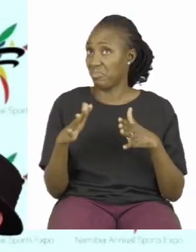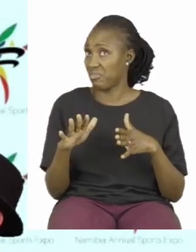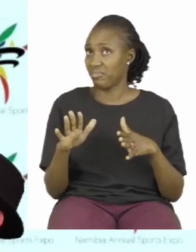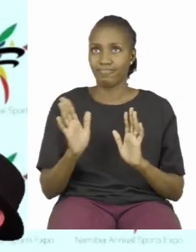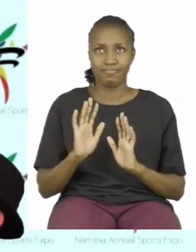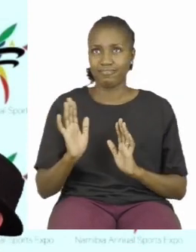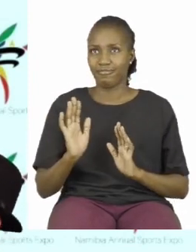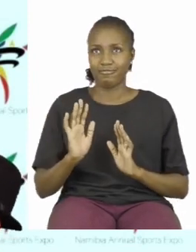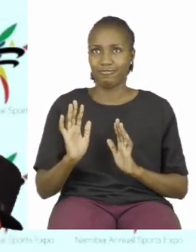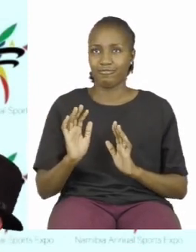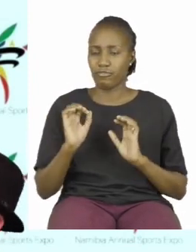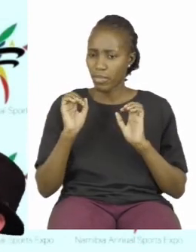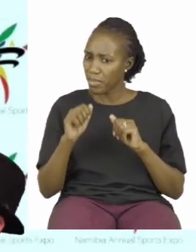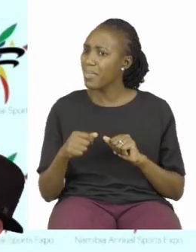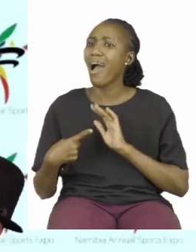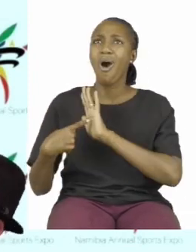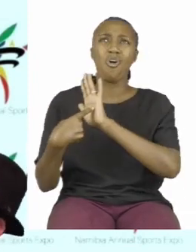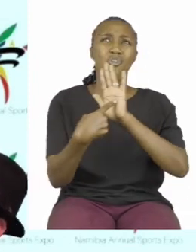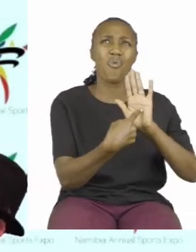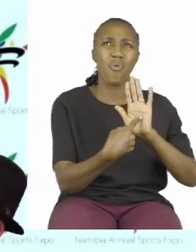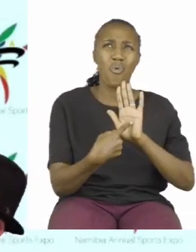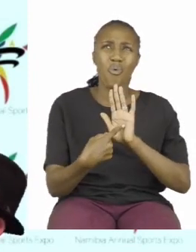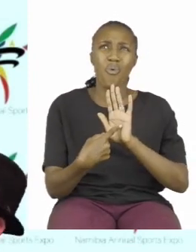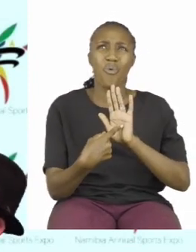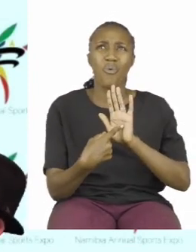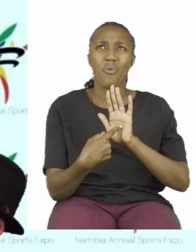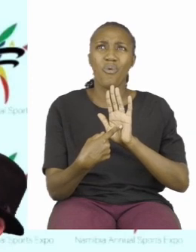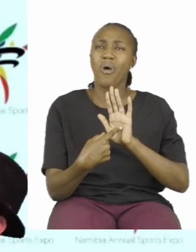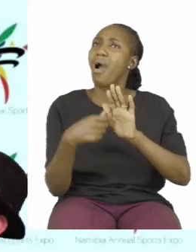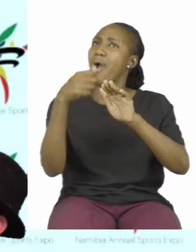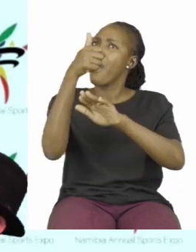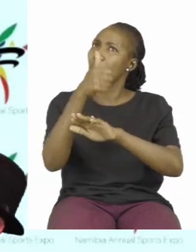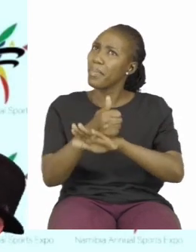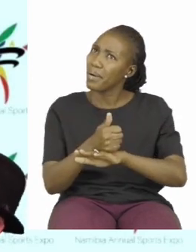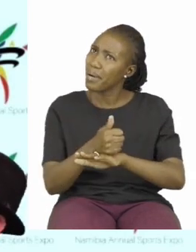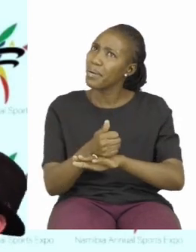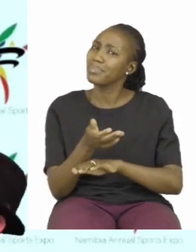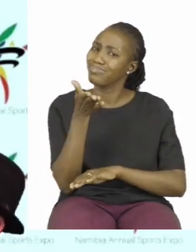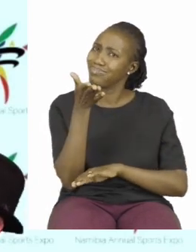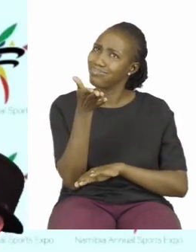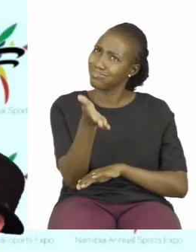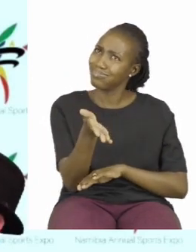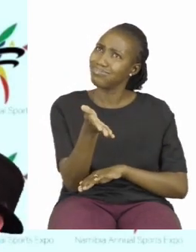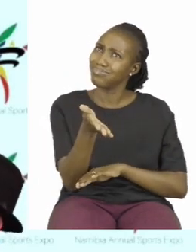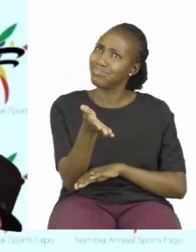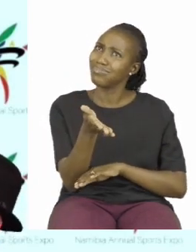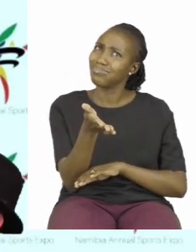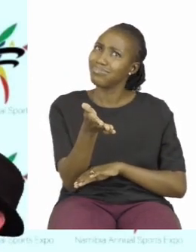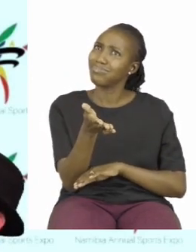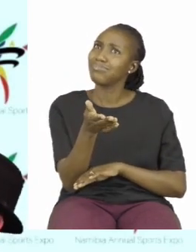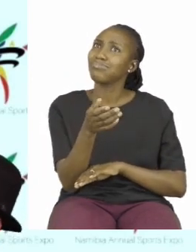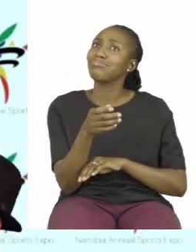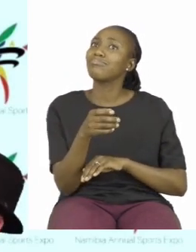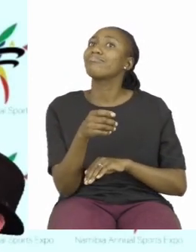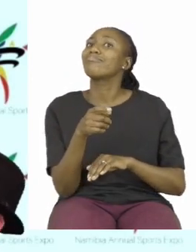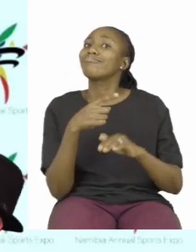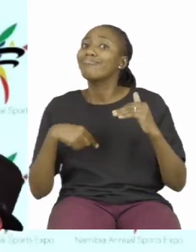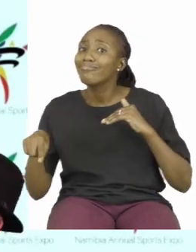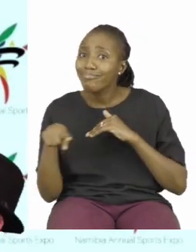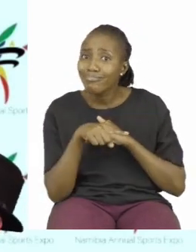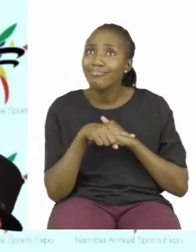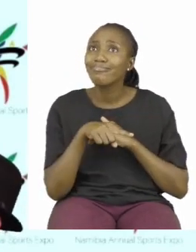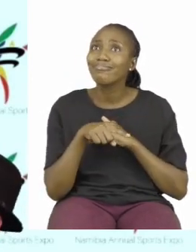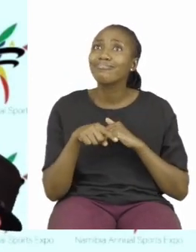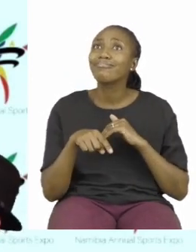to make it visible. Uh-huh. There is opportunities. There's cross-border opportunities to go to South